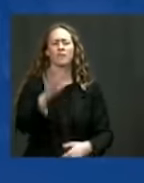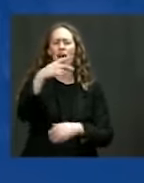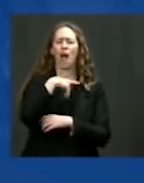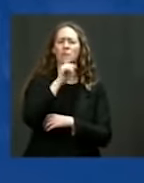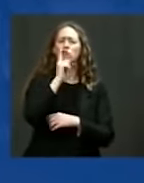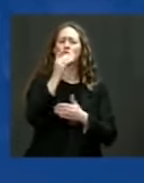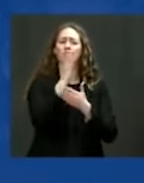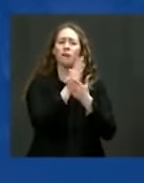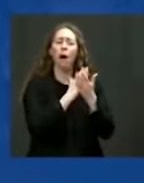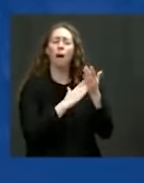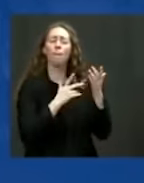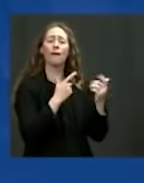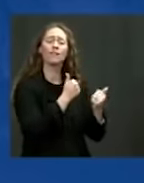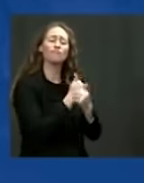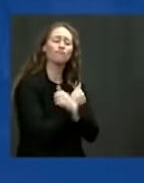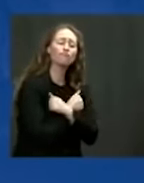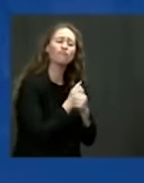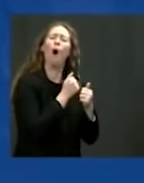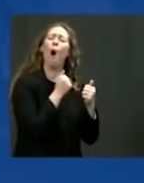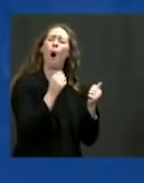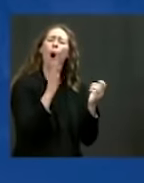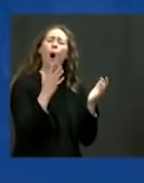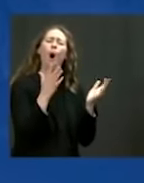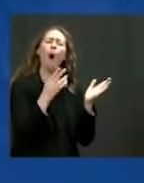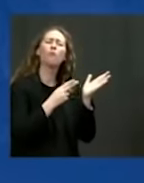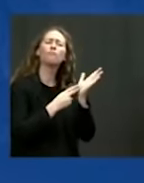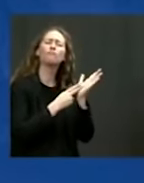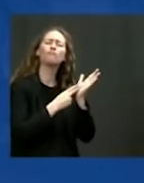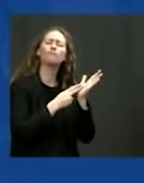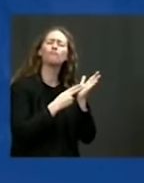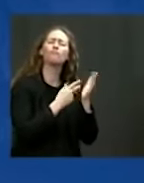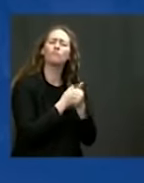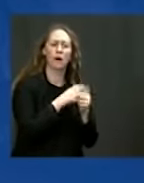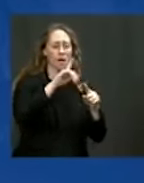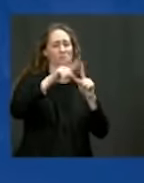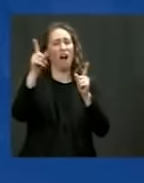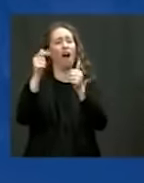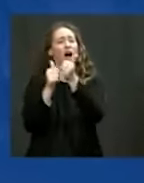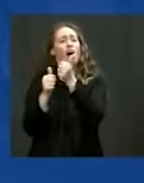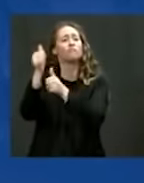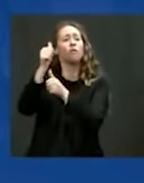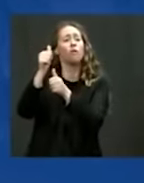But apparently, the Attorney General decided there were things that weren't.